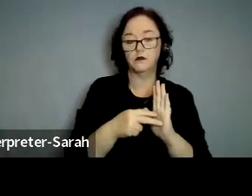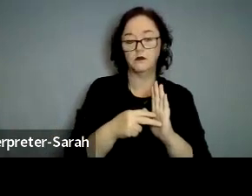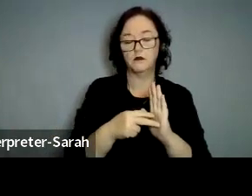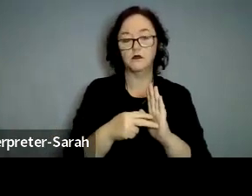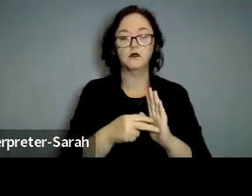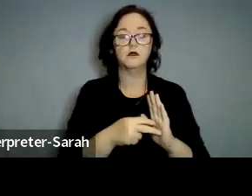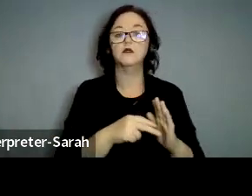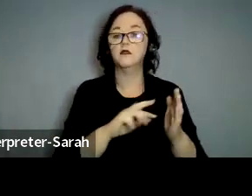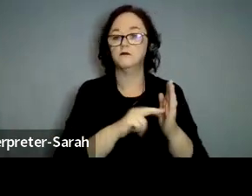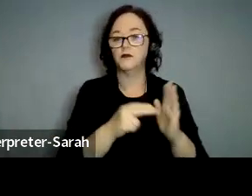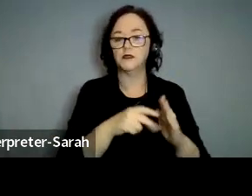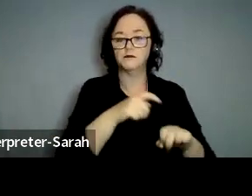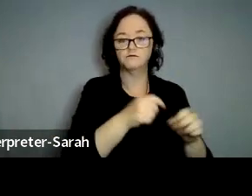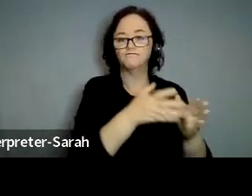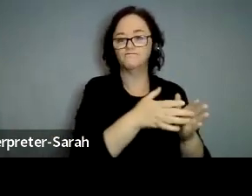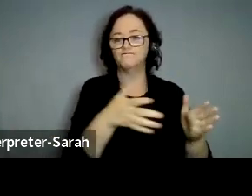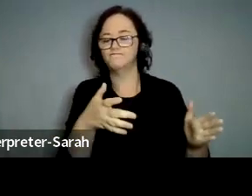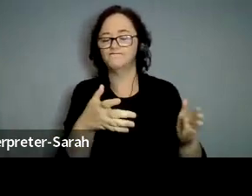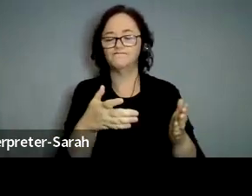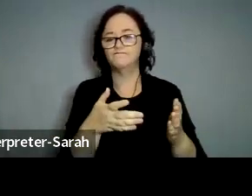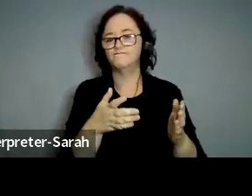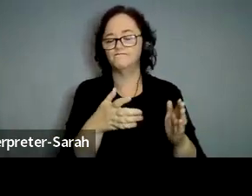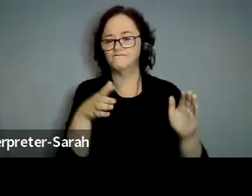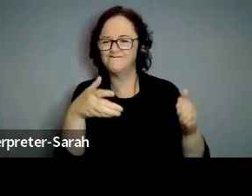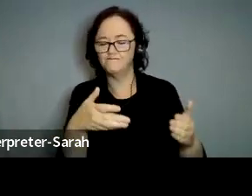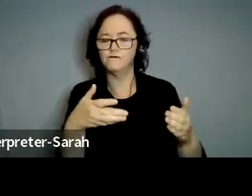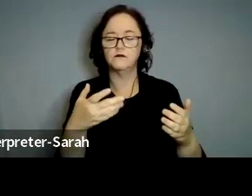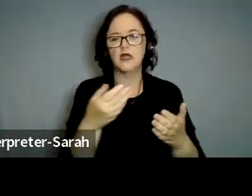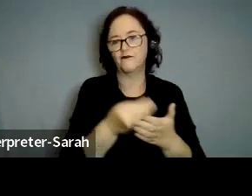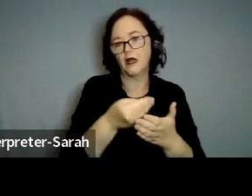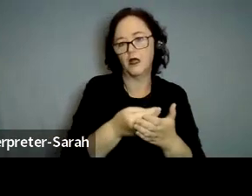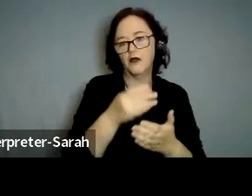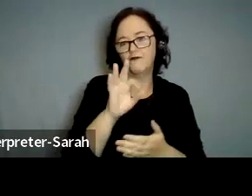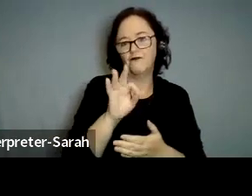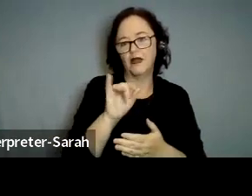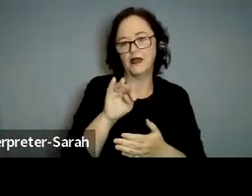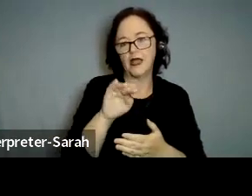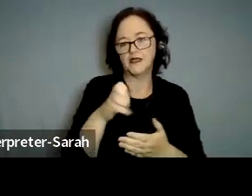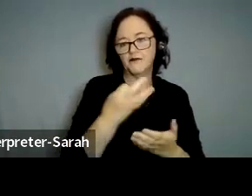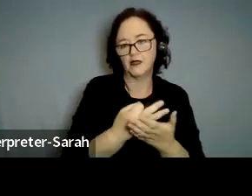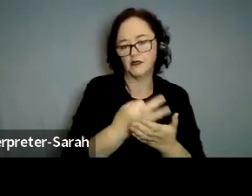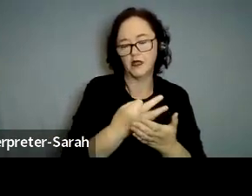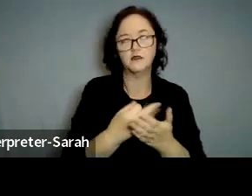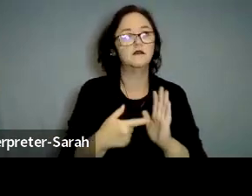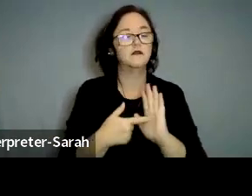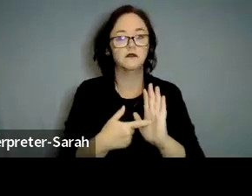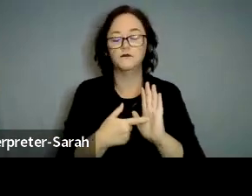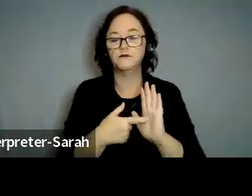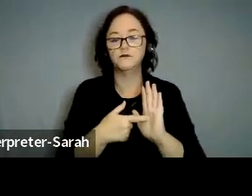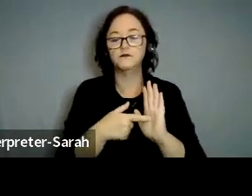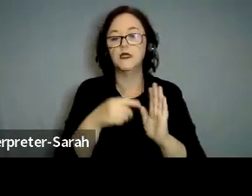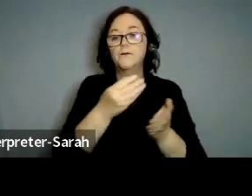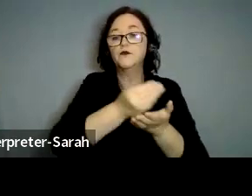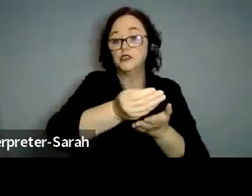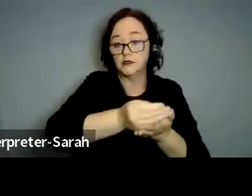finance. So we'll say purchases, because I've brought that up a couple times when we talk about approvals. The whole act of